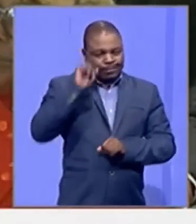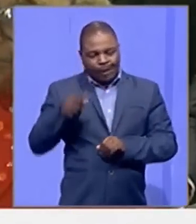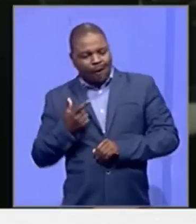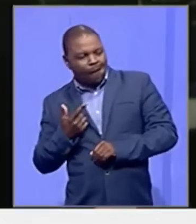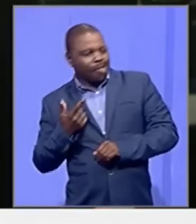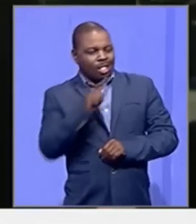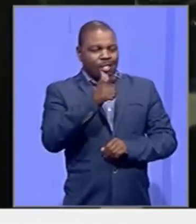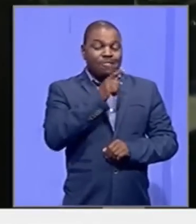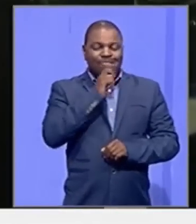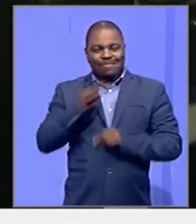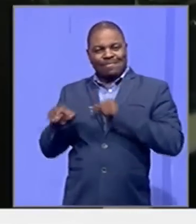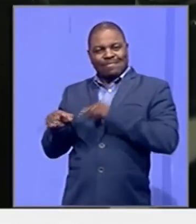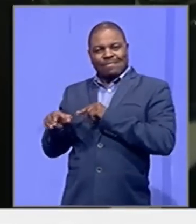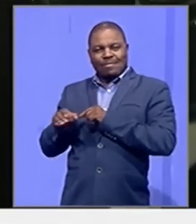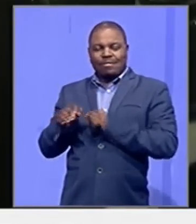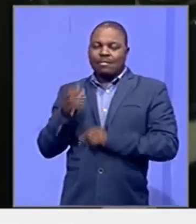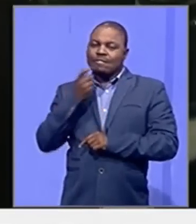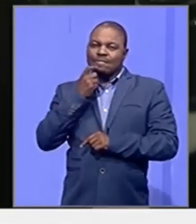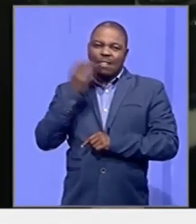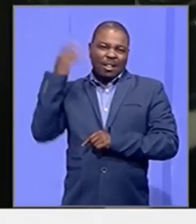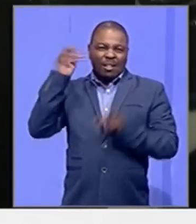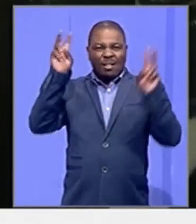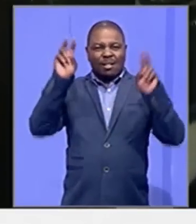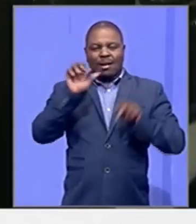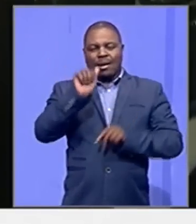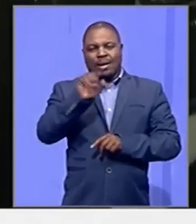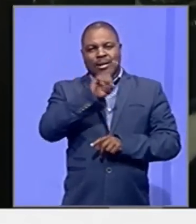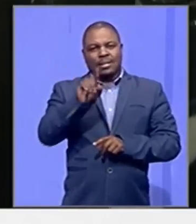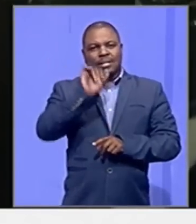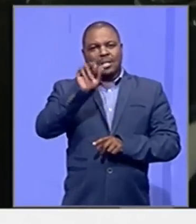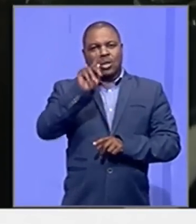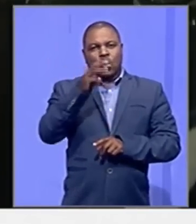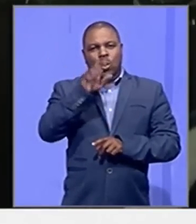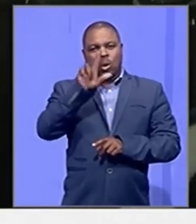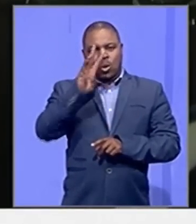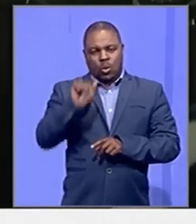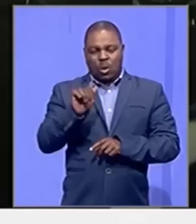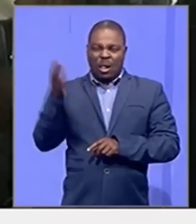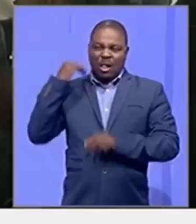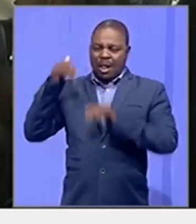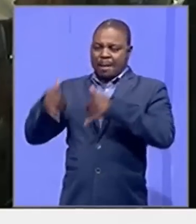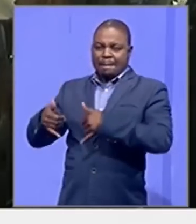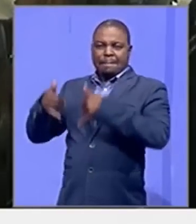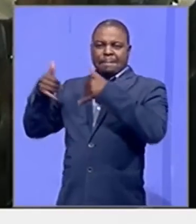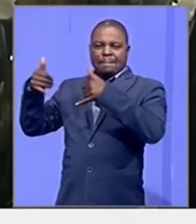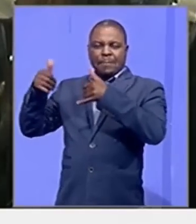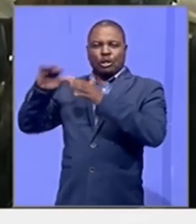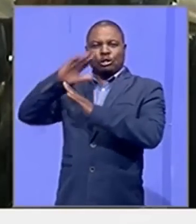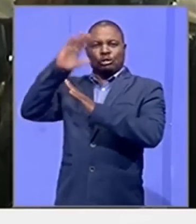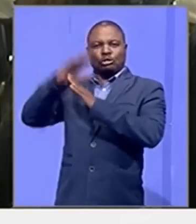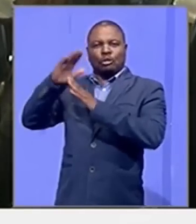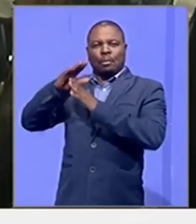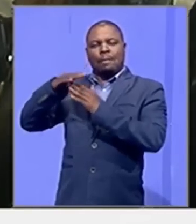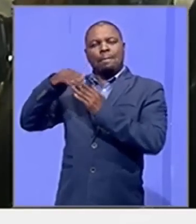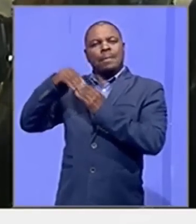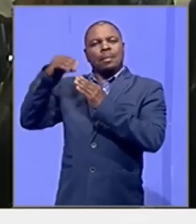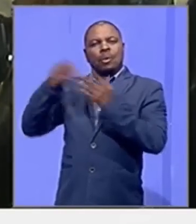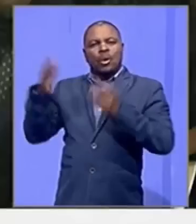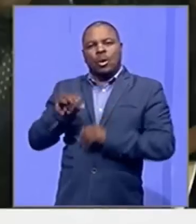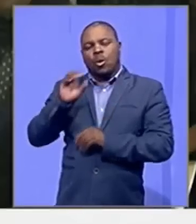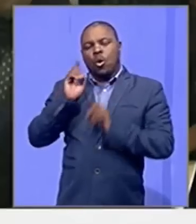namela dipese e bego e tsijwa ka la Azikhwelwa. O filwe sefoka sa maemo sa estimate member of the Order